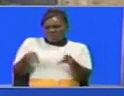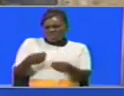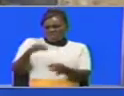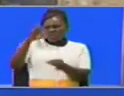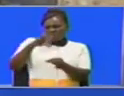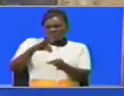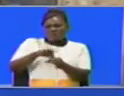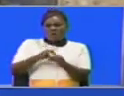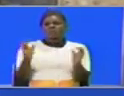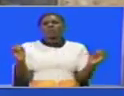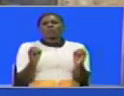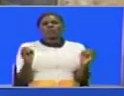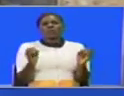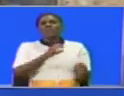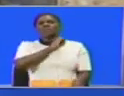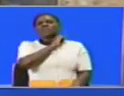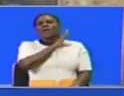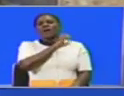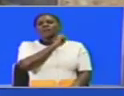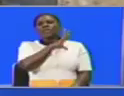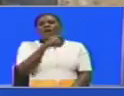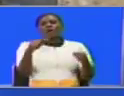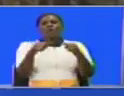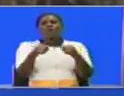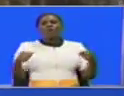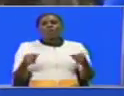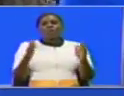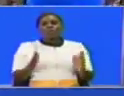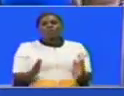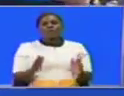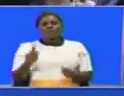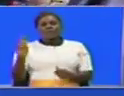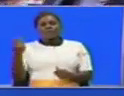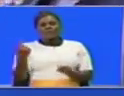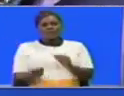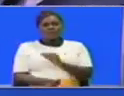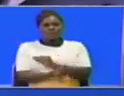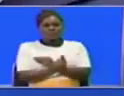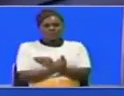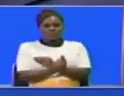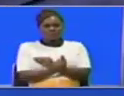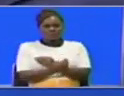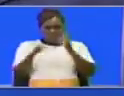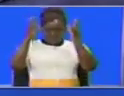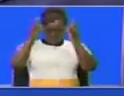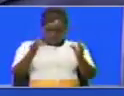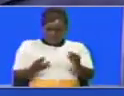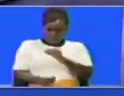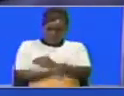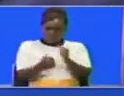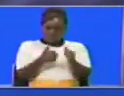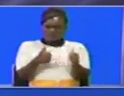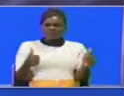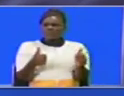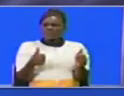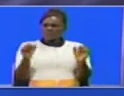even start shouting the name of your opponent. If Kenyan voters will take that route of taking a bribe from politicians before they